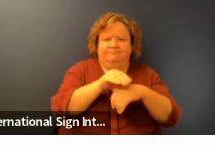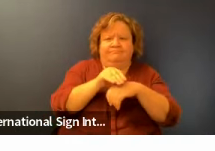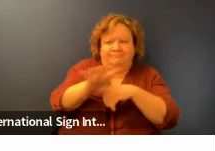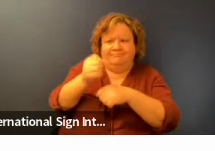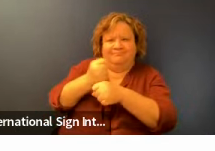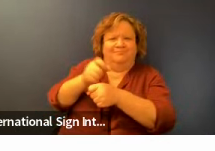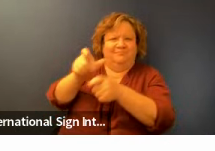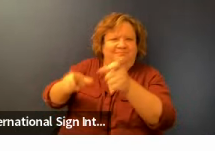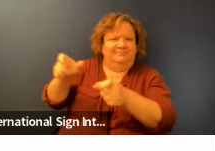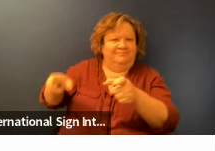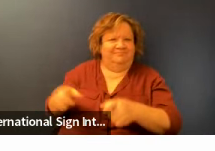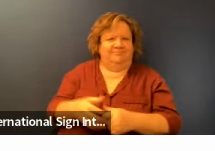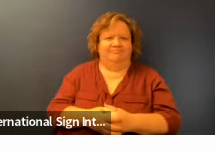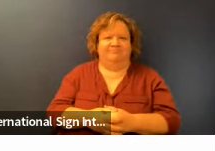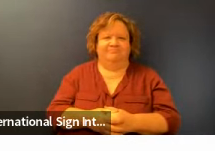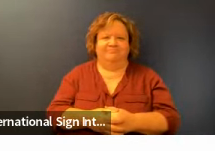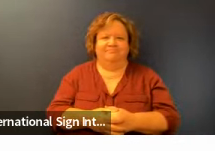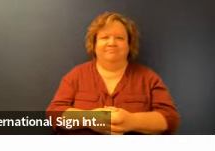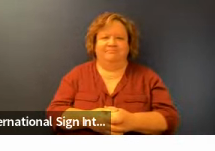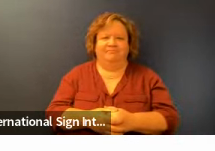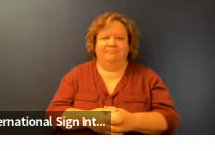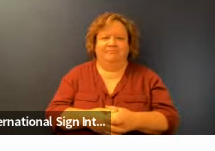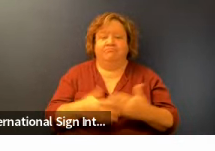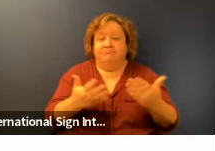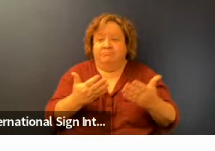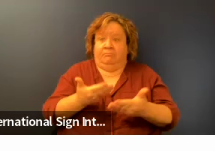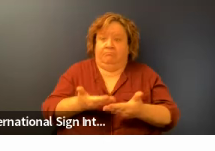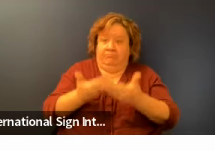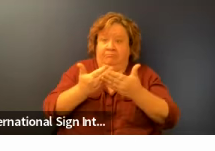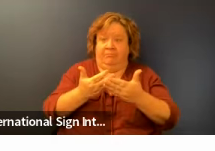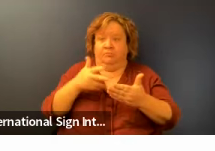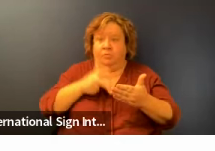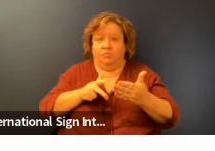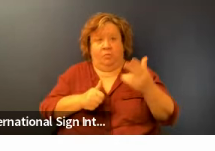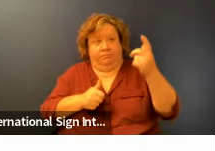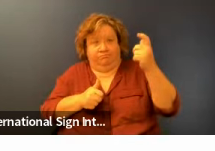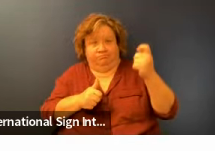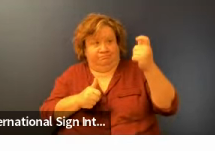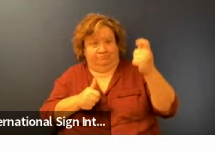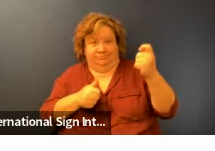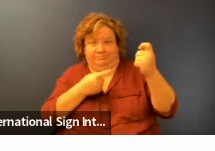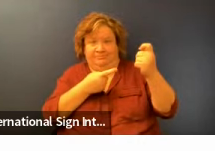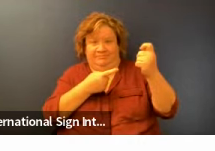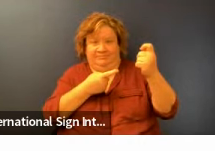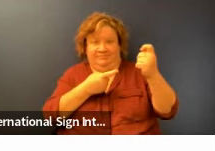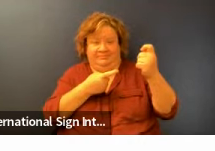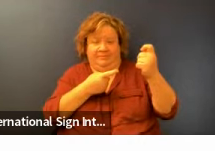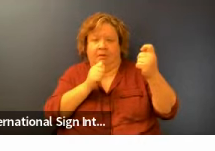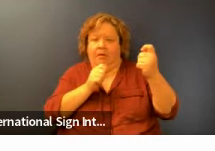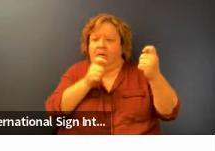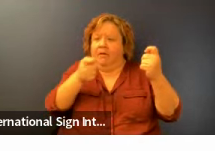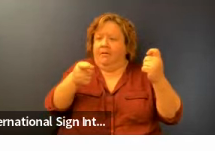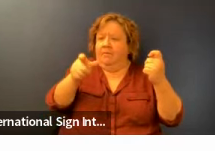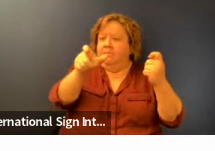any person within the life cycle directly impacts the working person. And